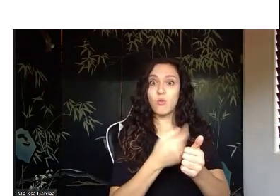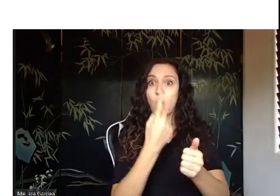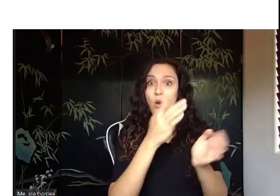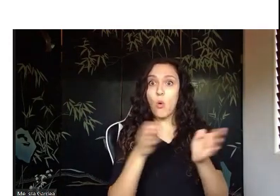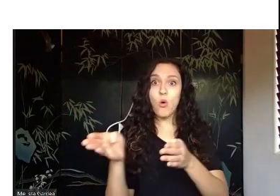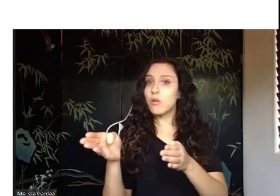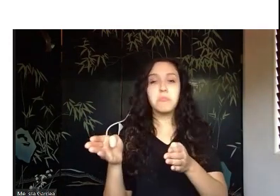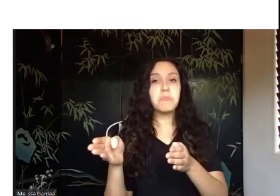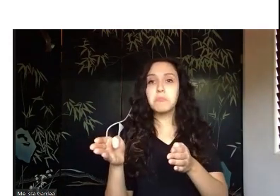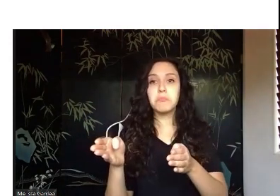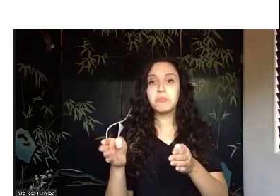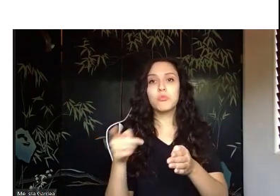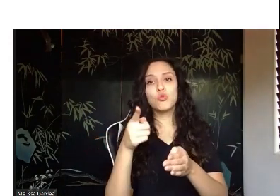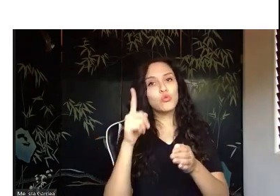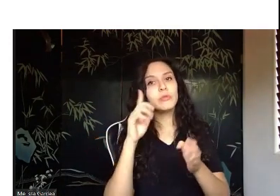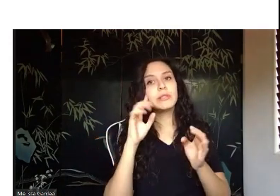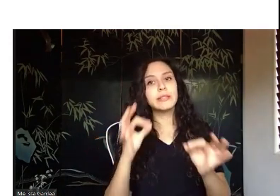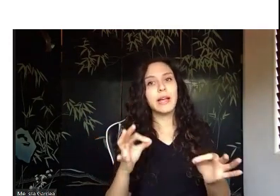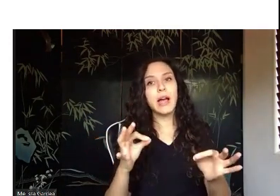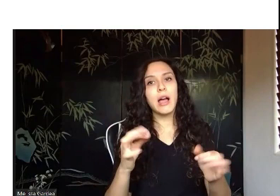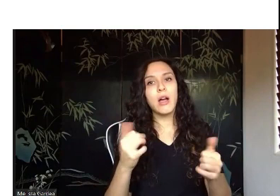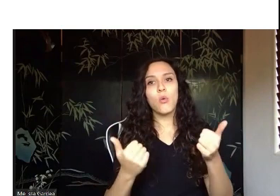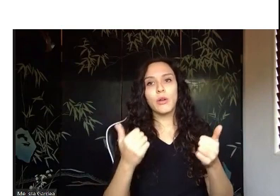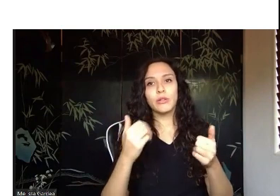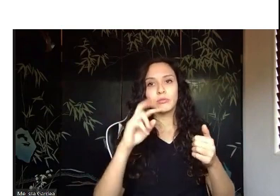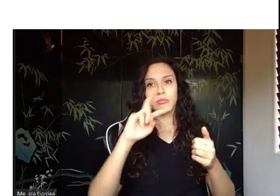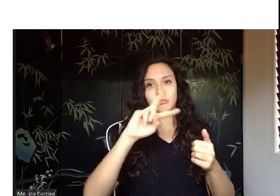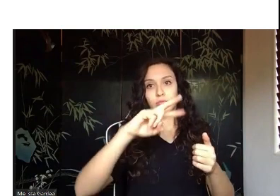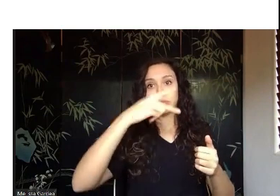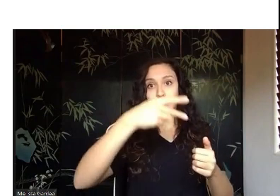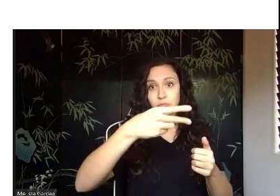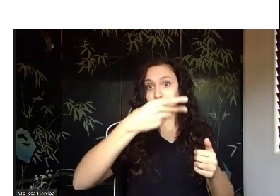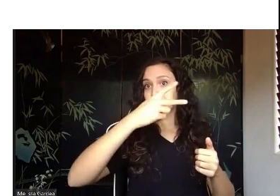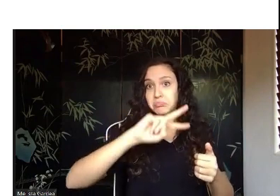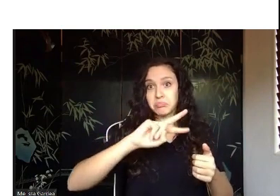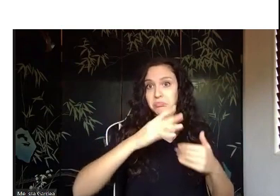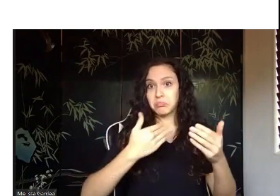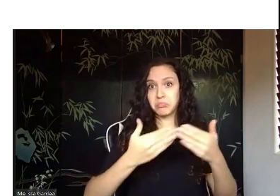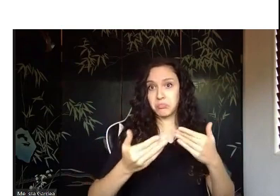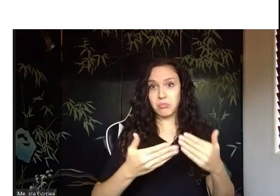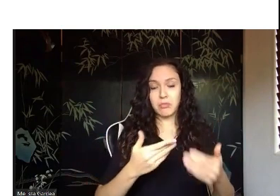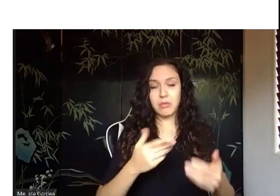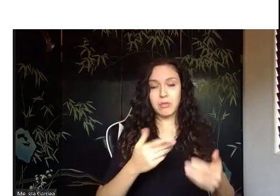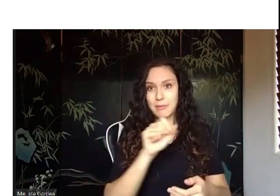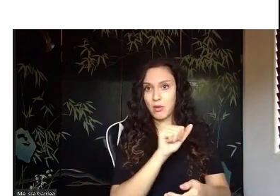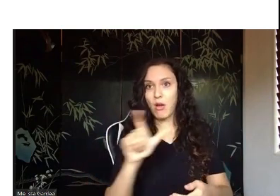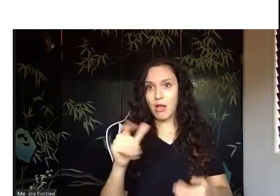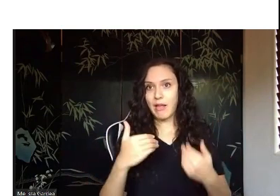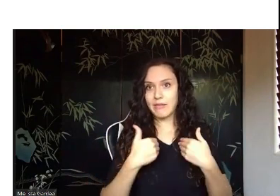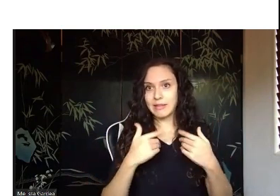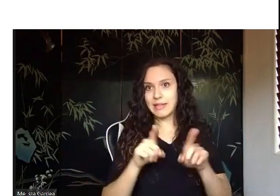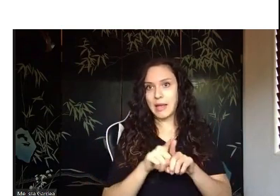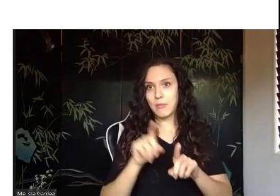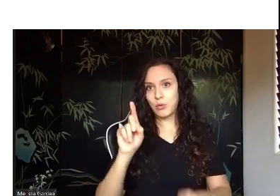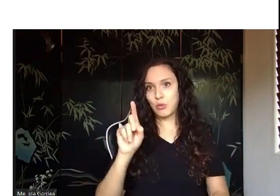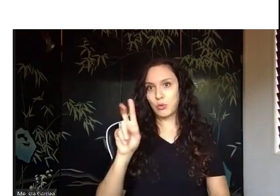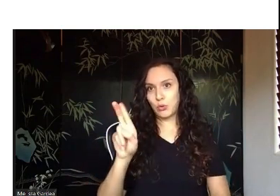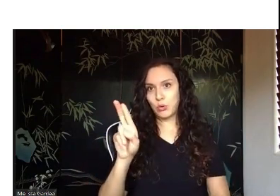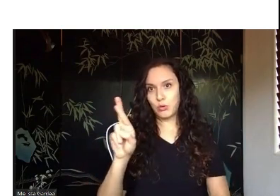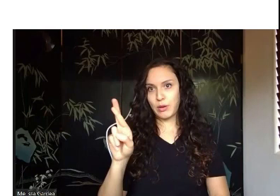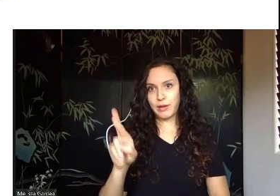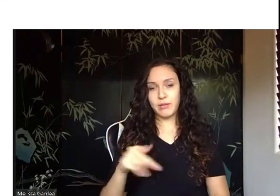certain order. Okay. And just to clarify, if you had done it the other way, say if you